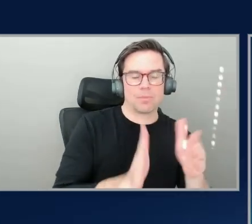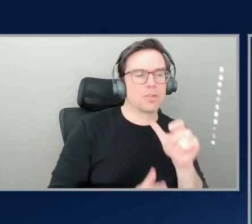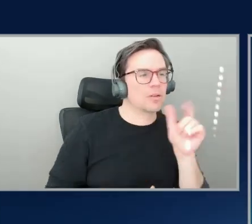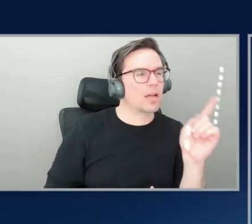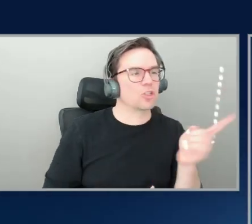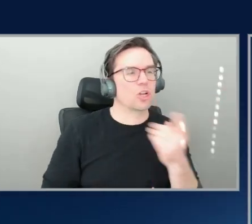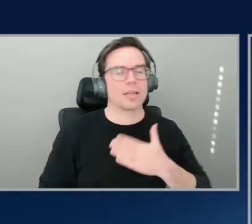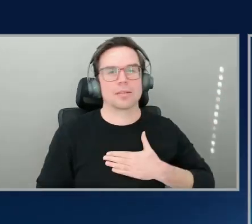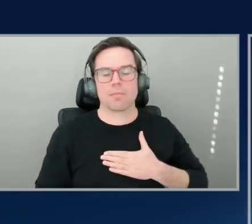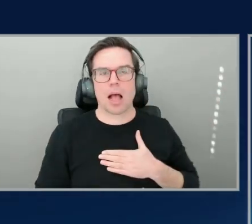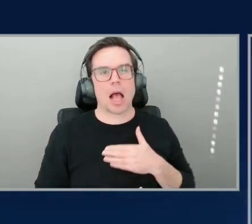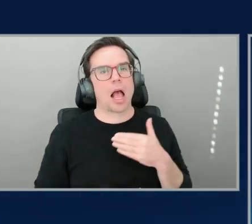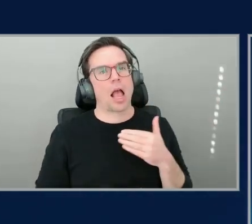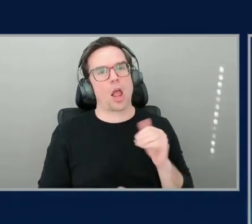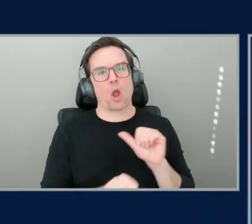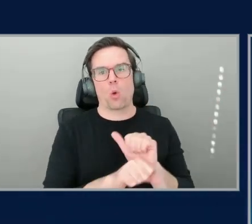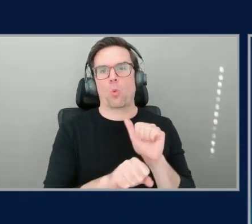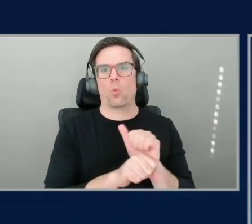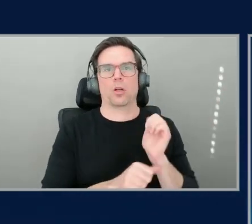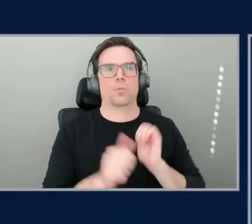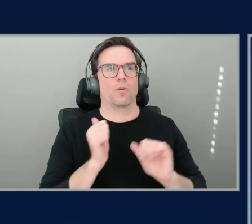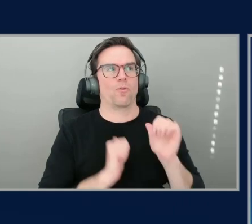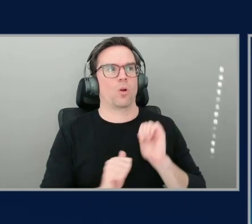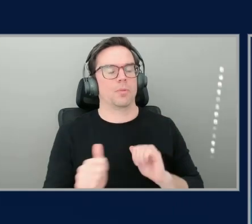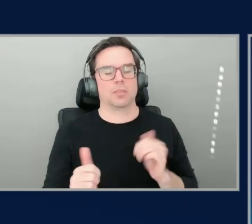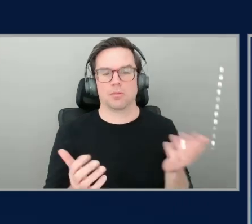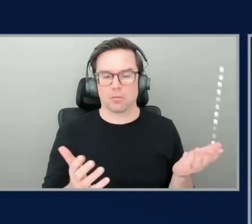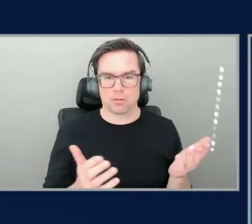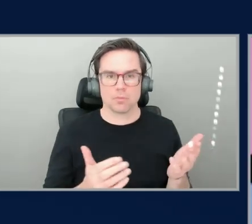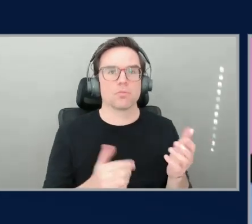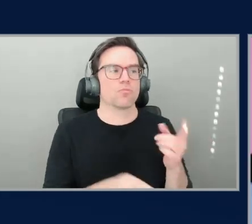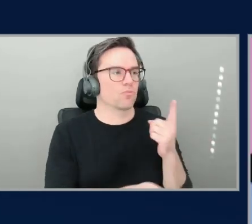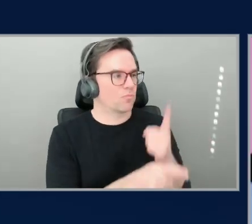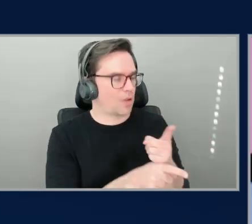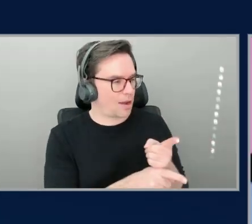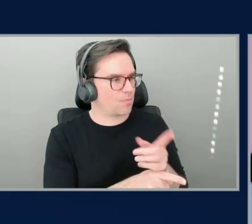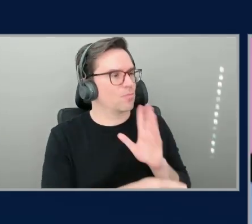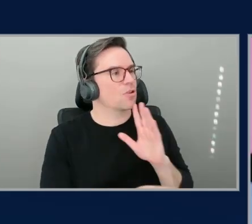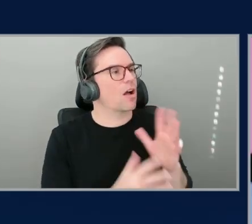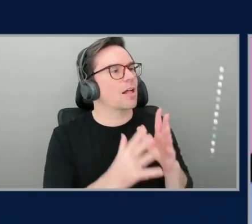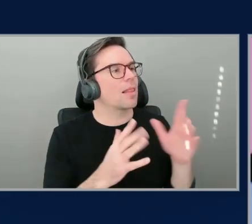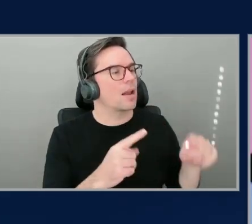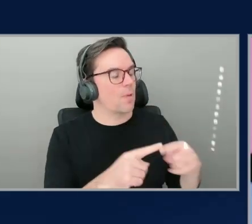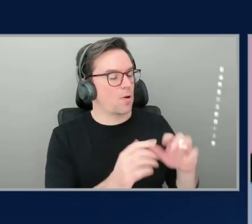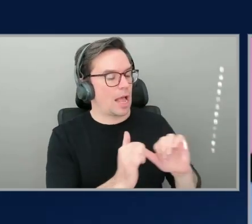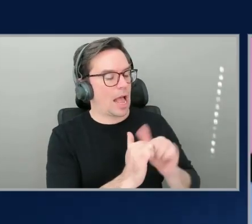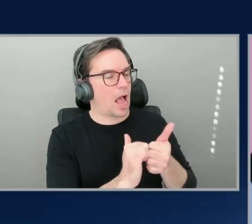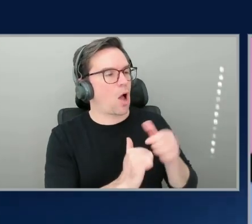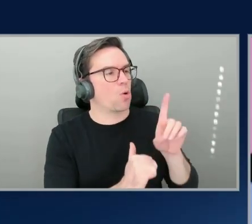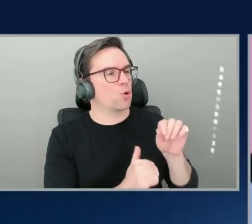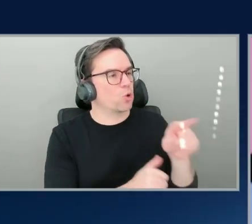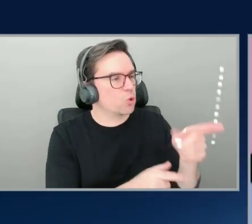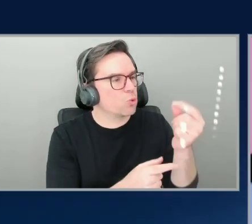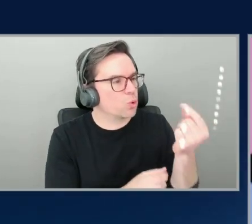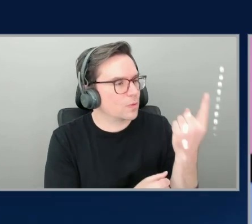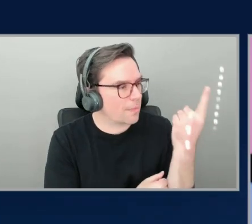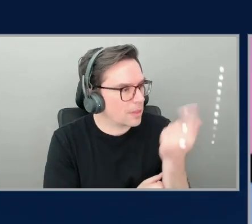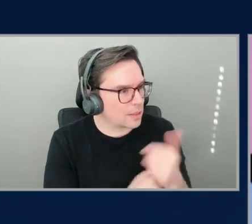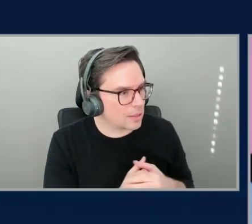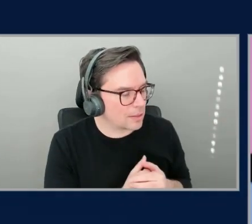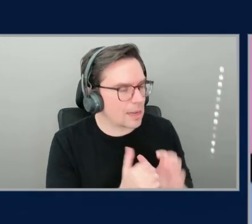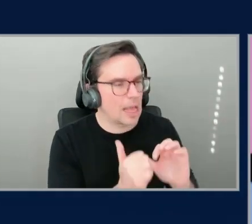talk a lot about how you do stuff. How do you code? How do you produce? How do you create, generate content? How do you produce